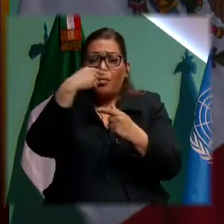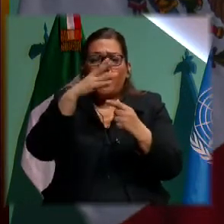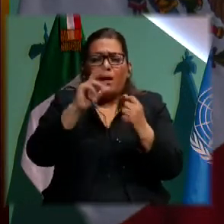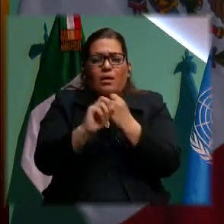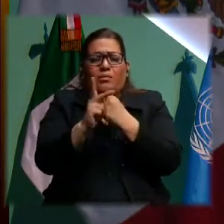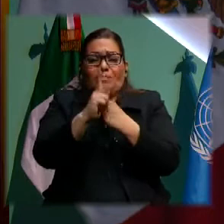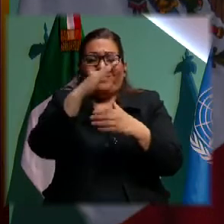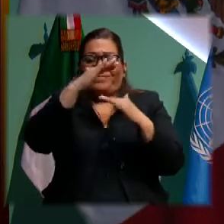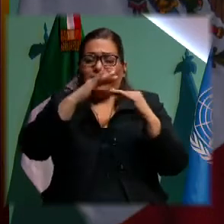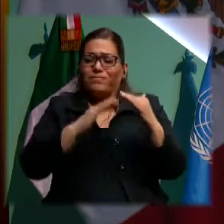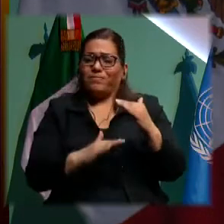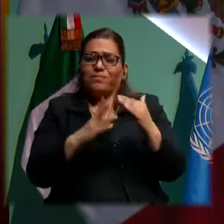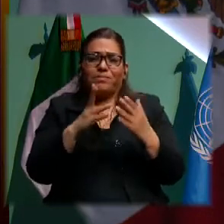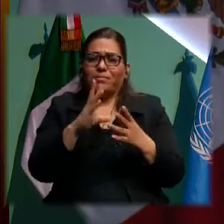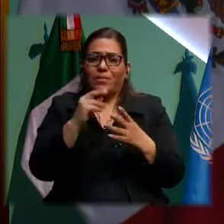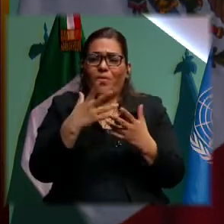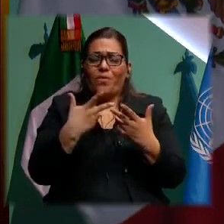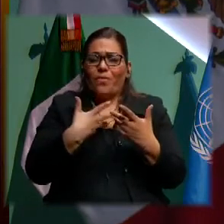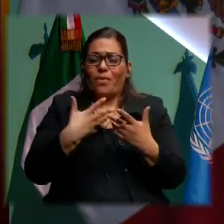2020.